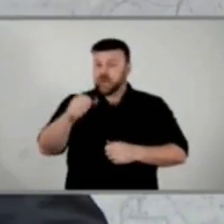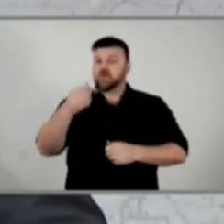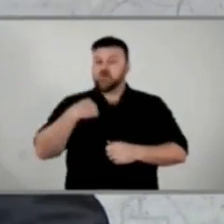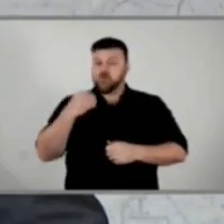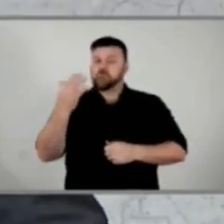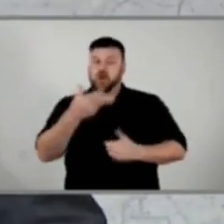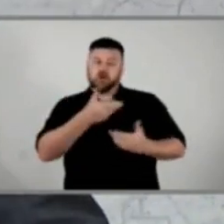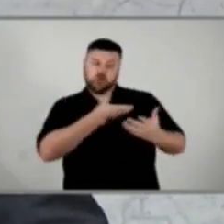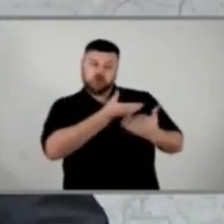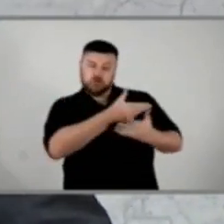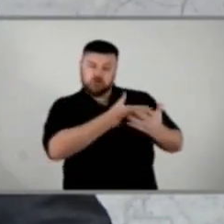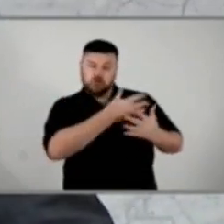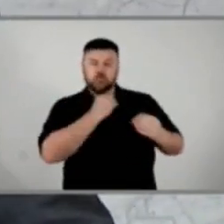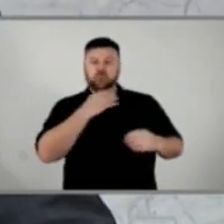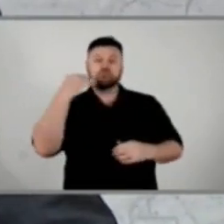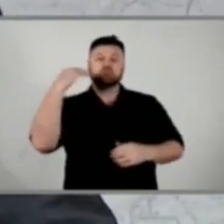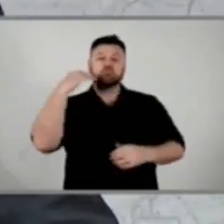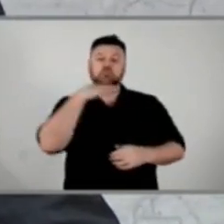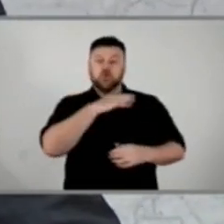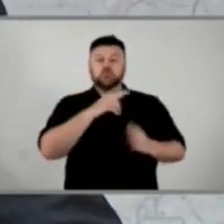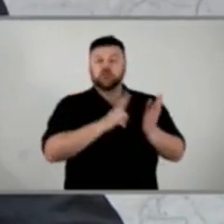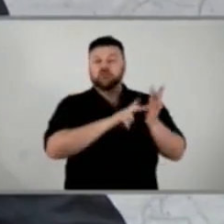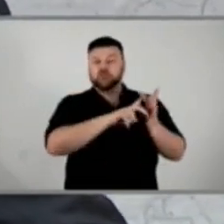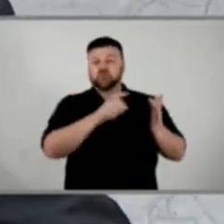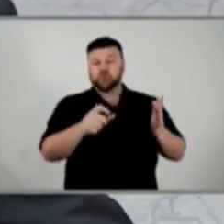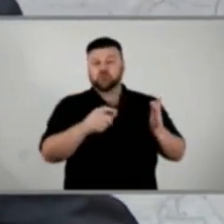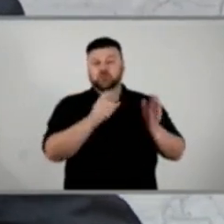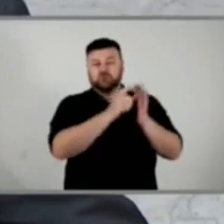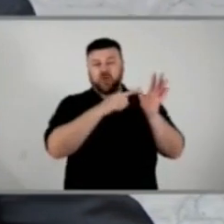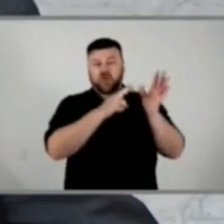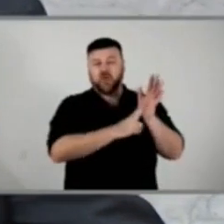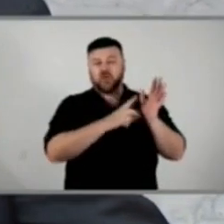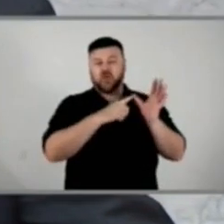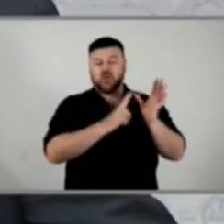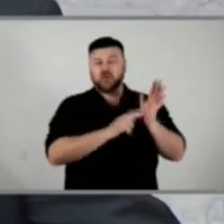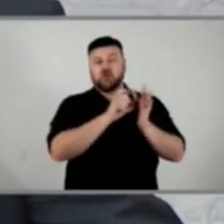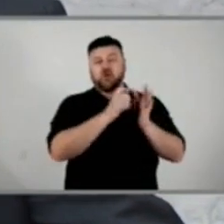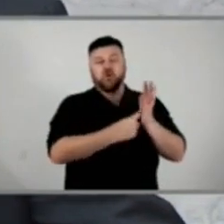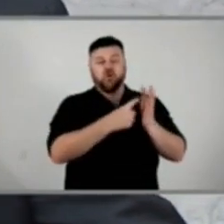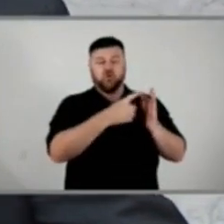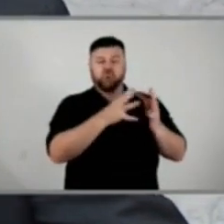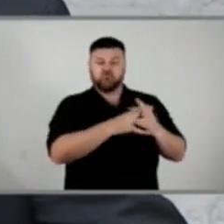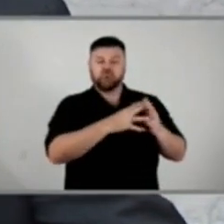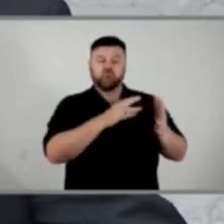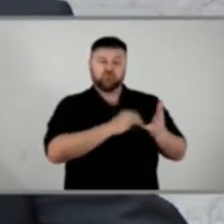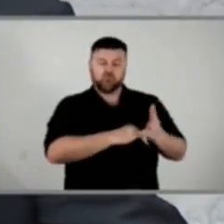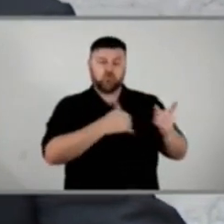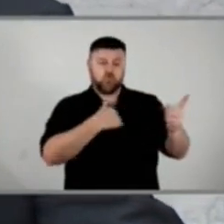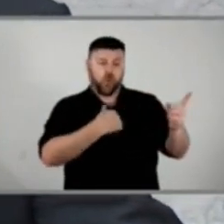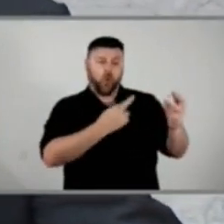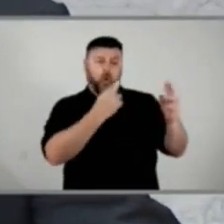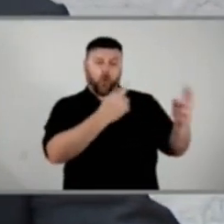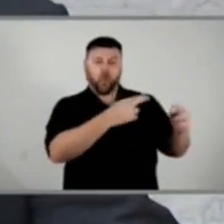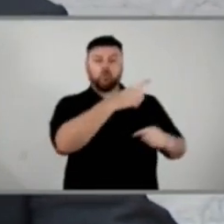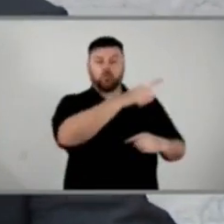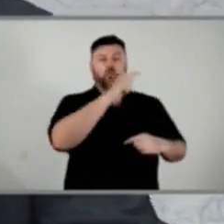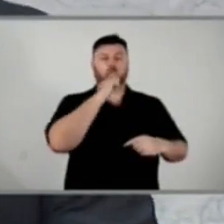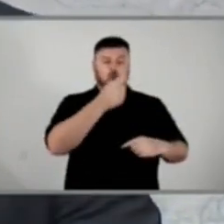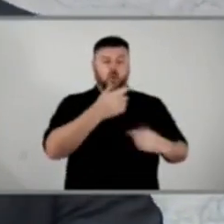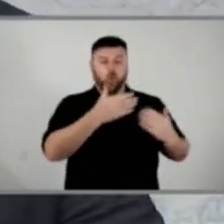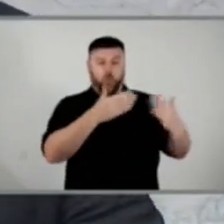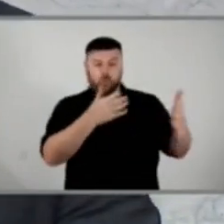Premier Dan Andrews, and we are hoping that they'll be able to make a move on being able to receive international arrivals.